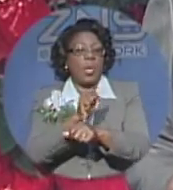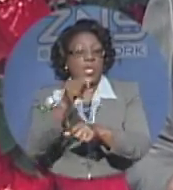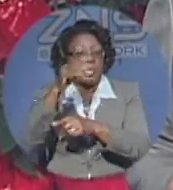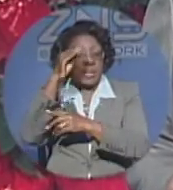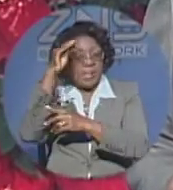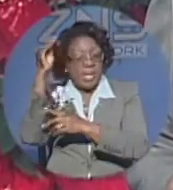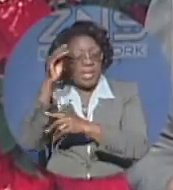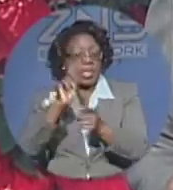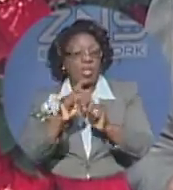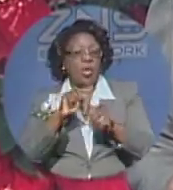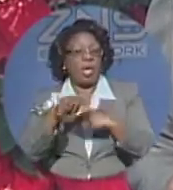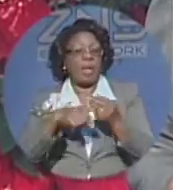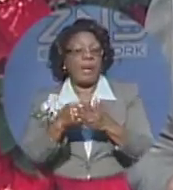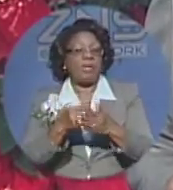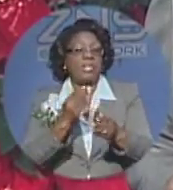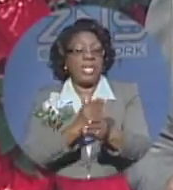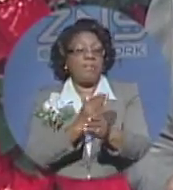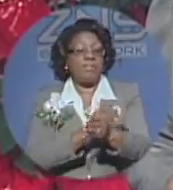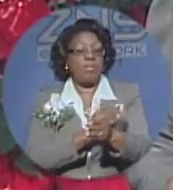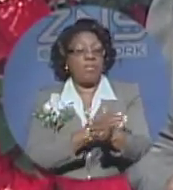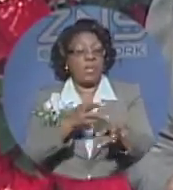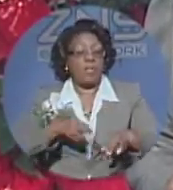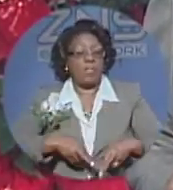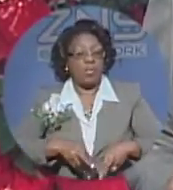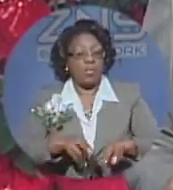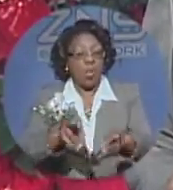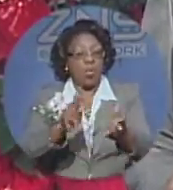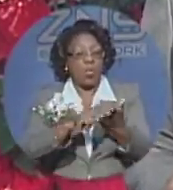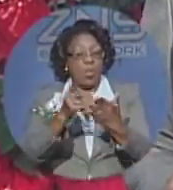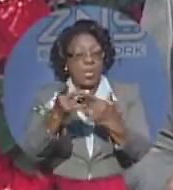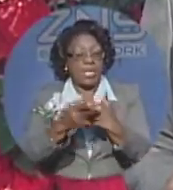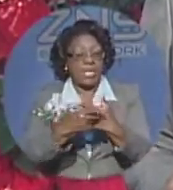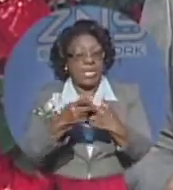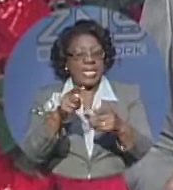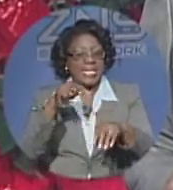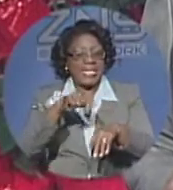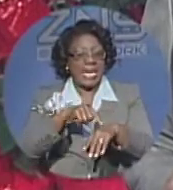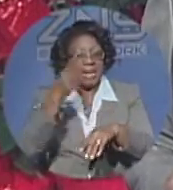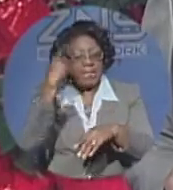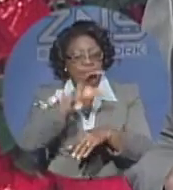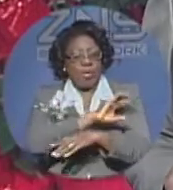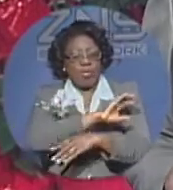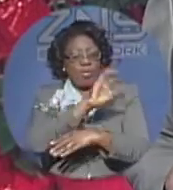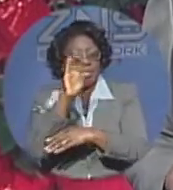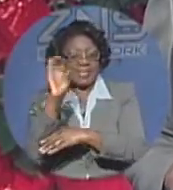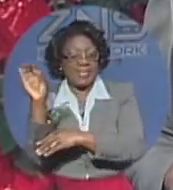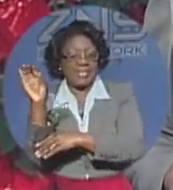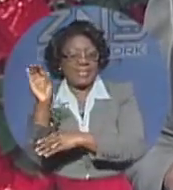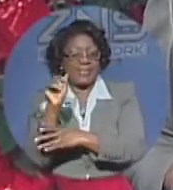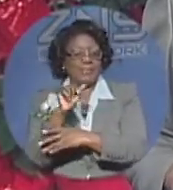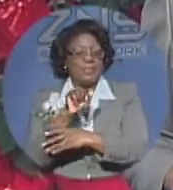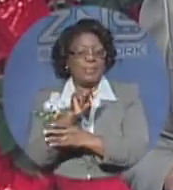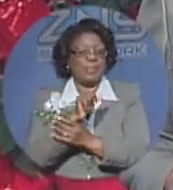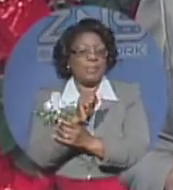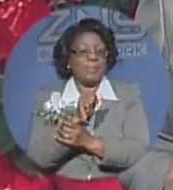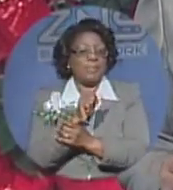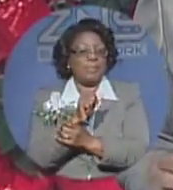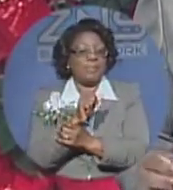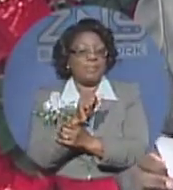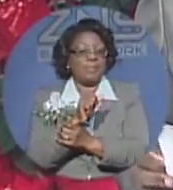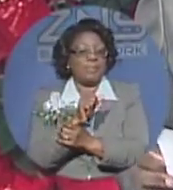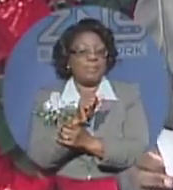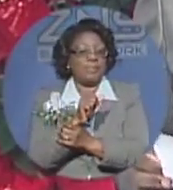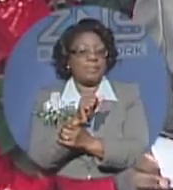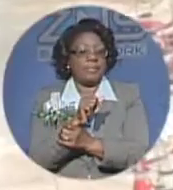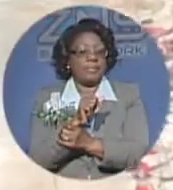update on the work, which, although progressing, continues to be a sore point for some affected businesses. Here's Janaea Noel.